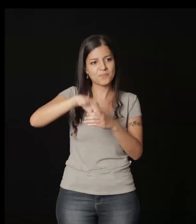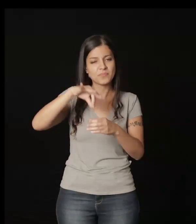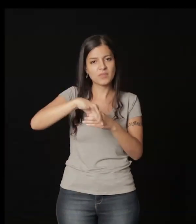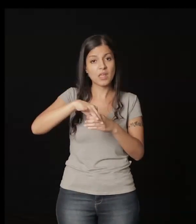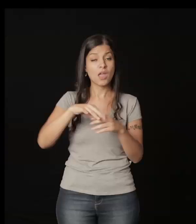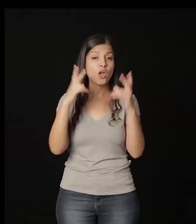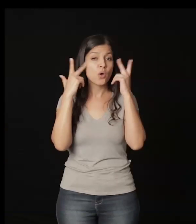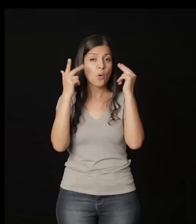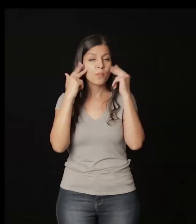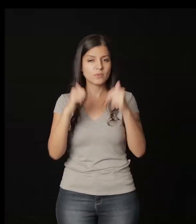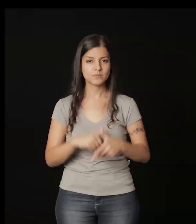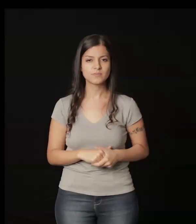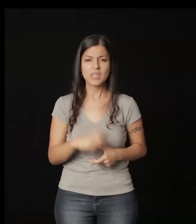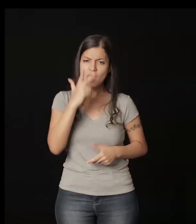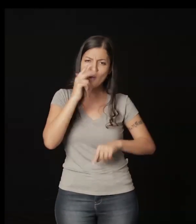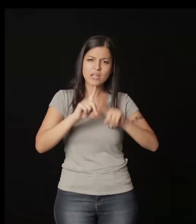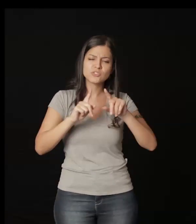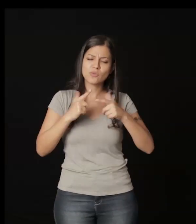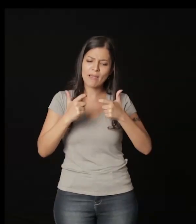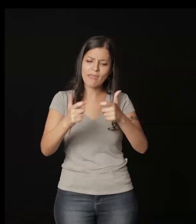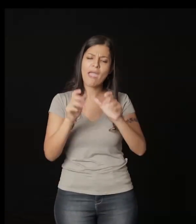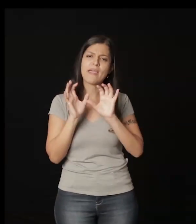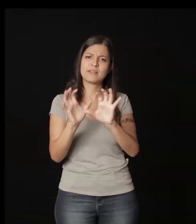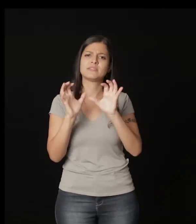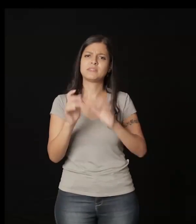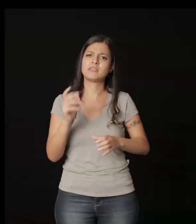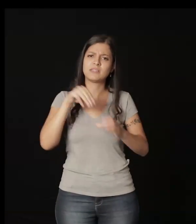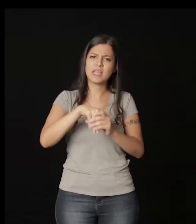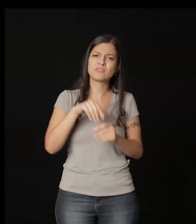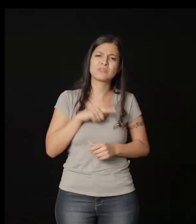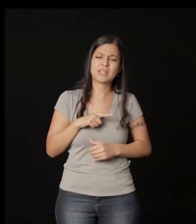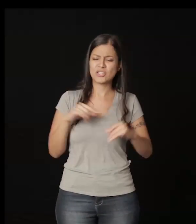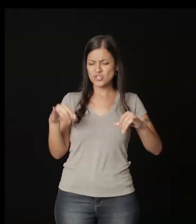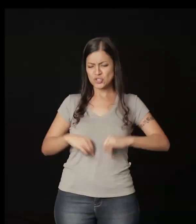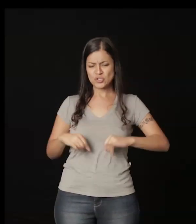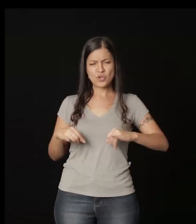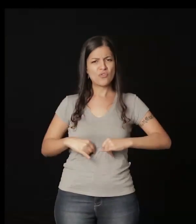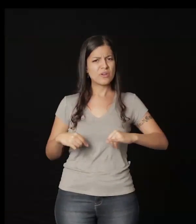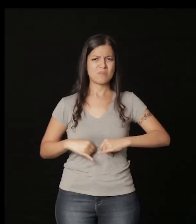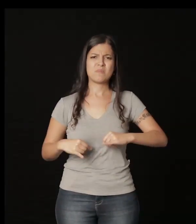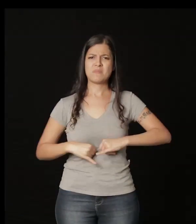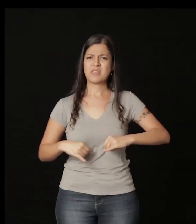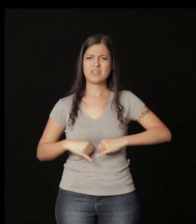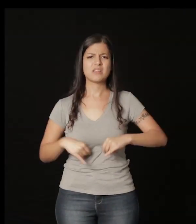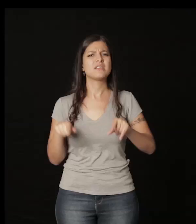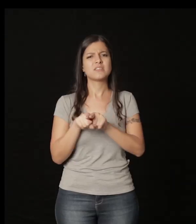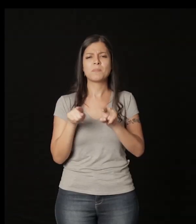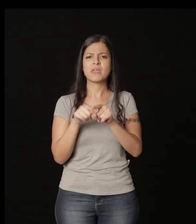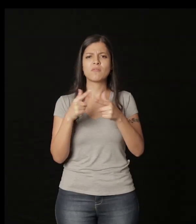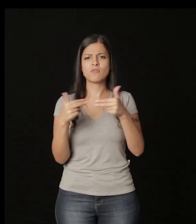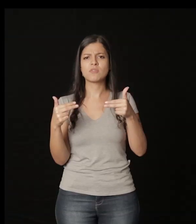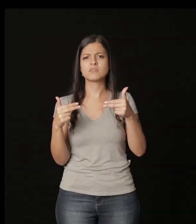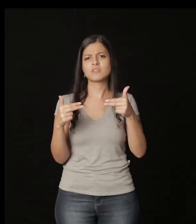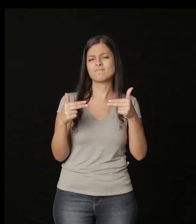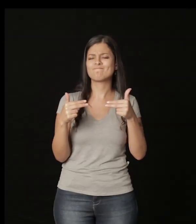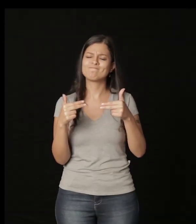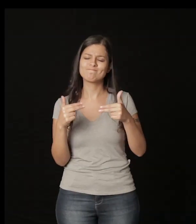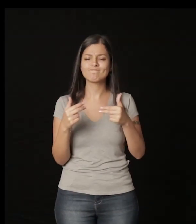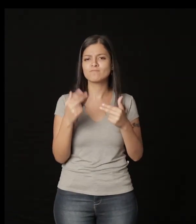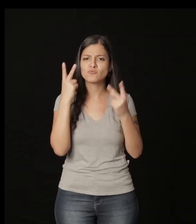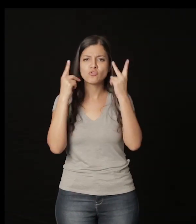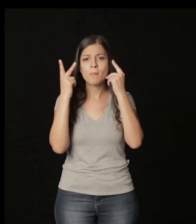And, you know, I think war is like that. War is full of a lot of drama, and it's full of a lot of boredom as well, and a lot of normal